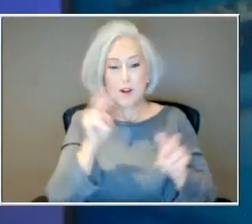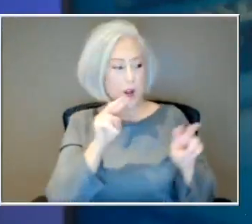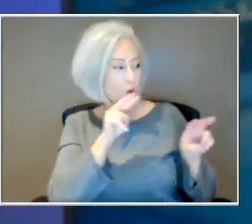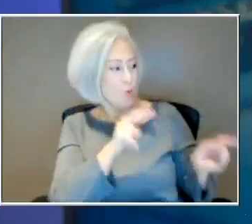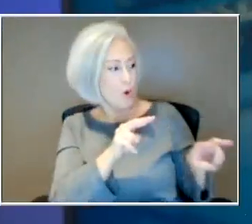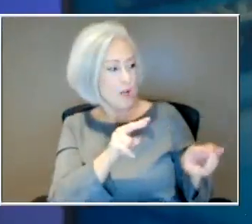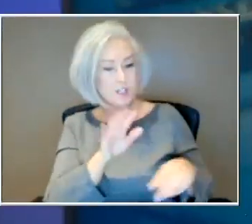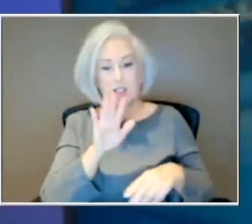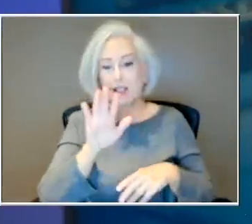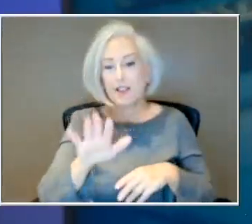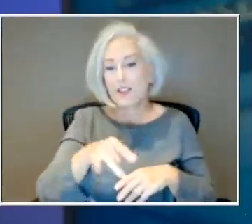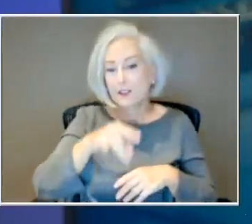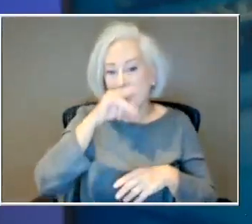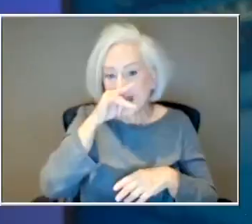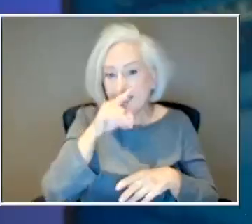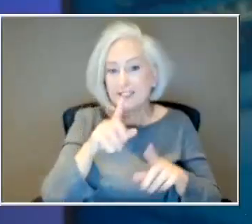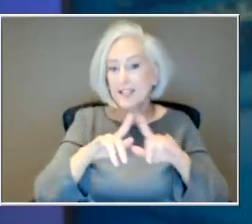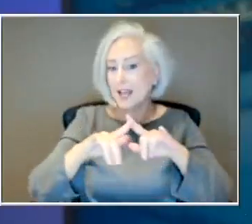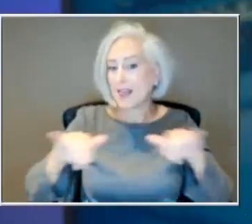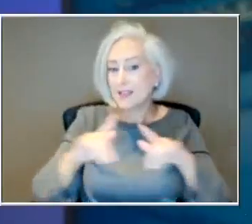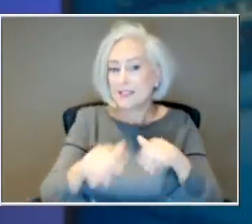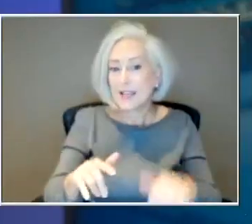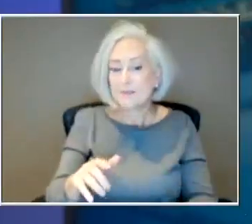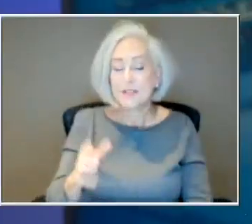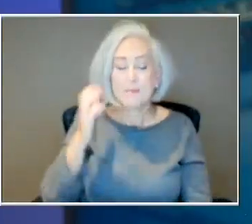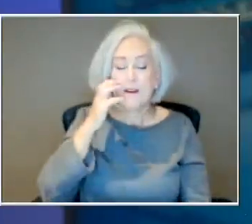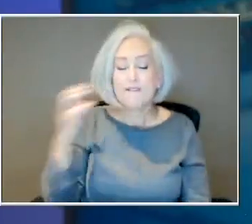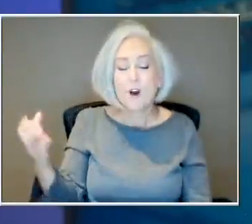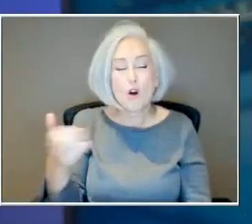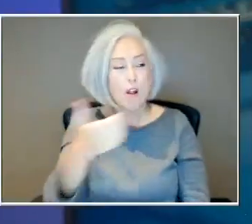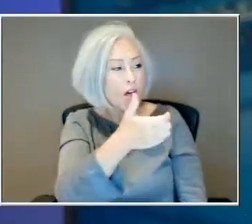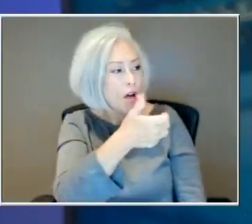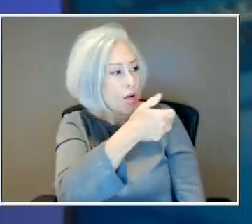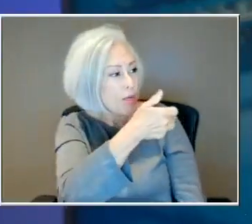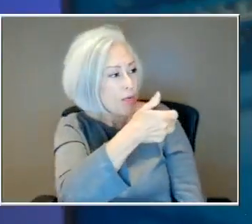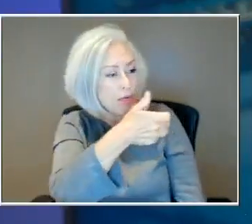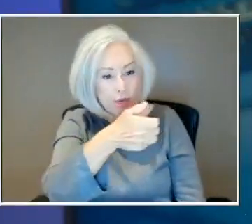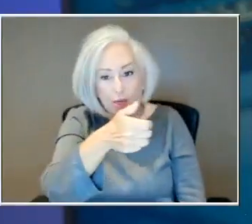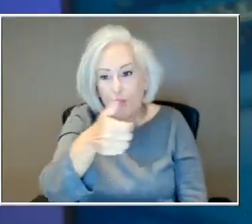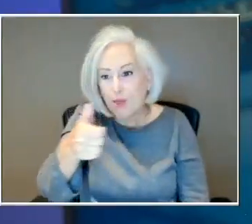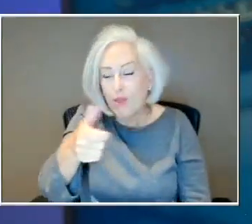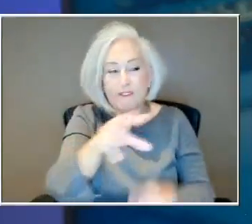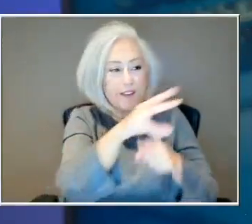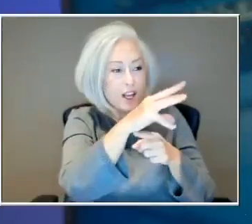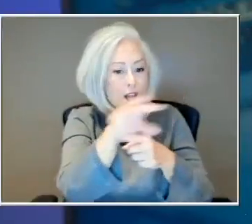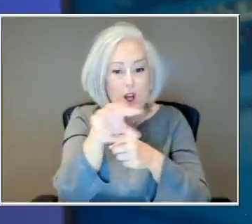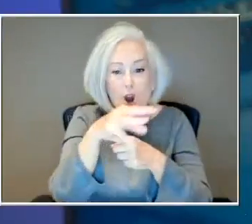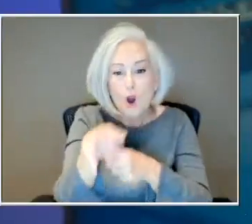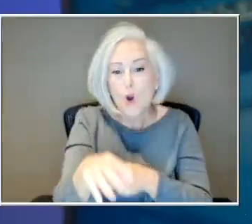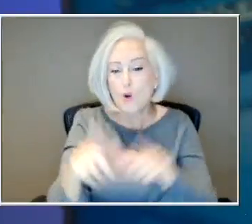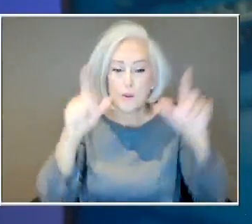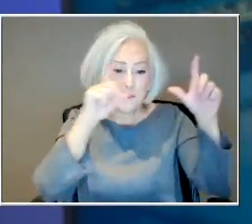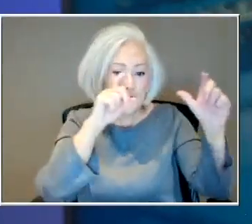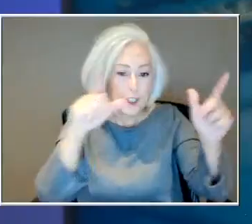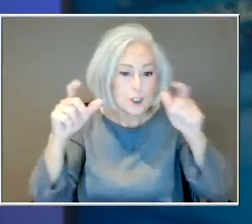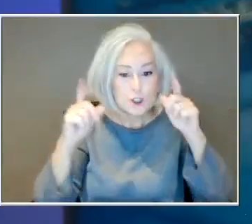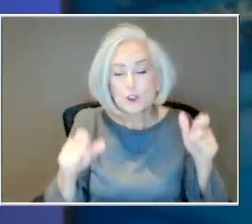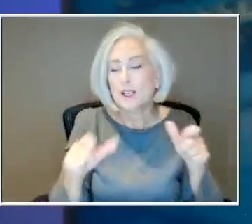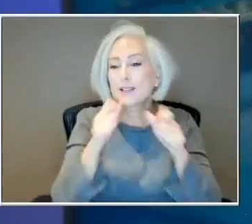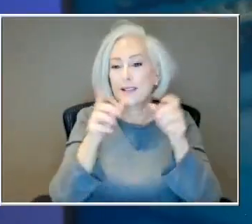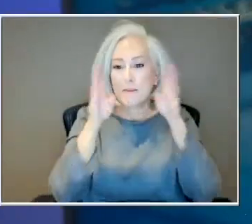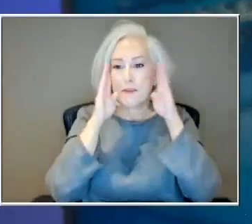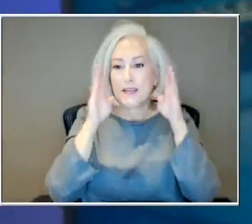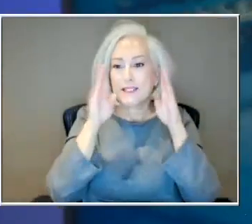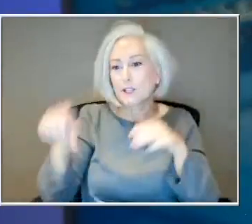a video as they're going through, taking pictures, so they're not really probably eyes straight ahead, or, you know, sending the pictures